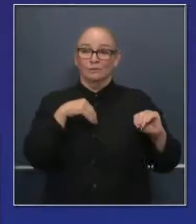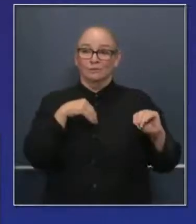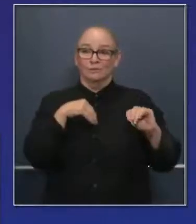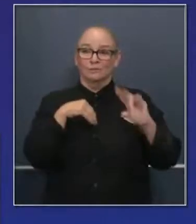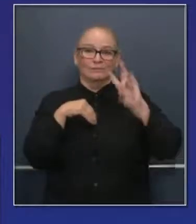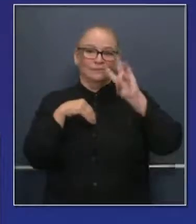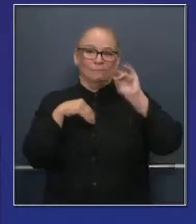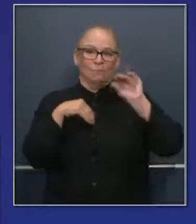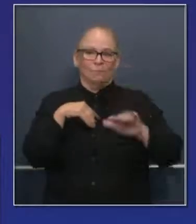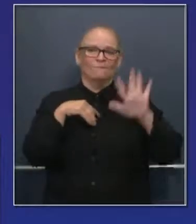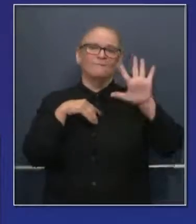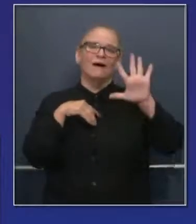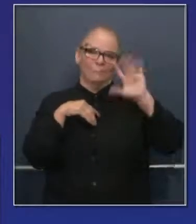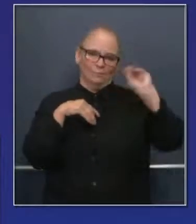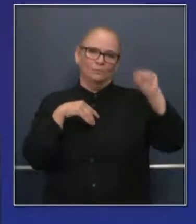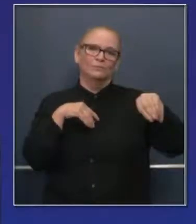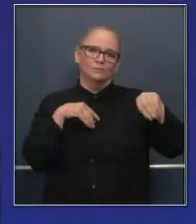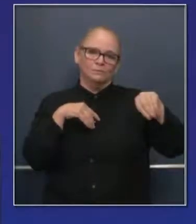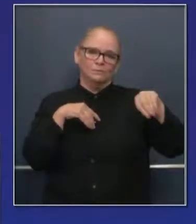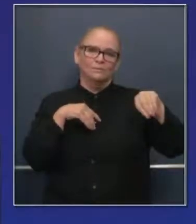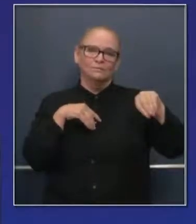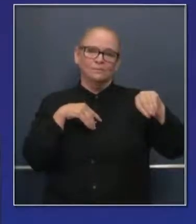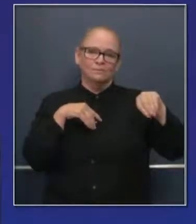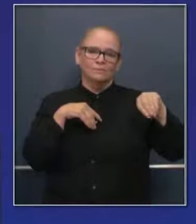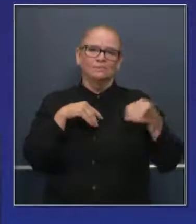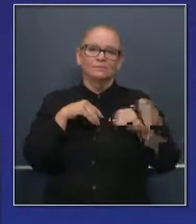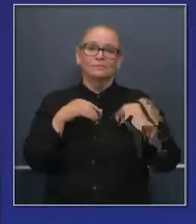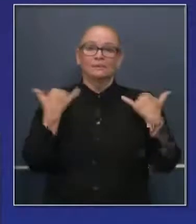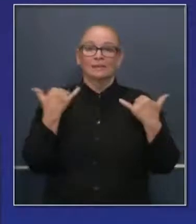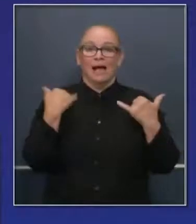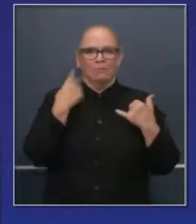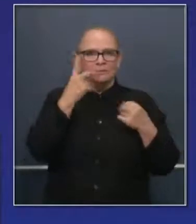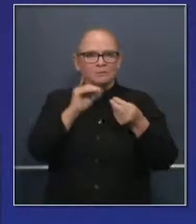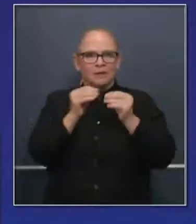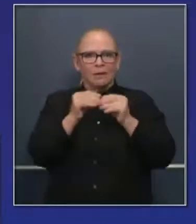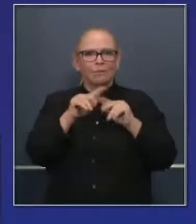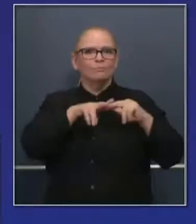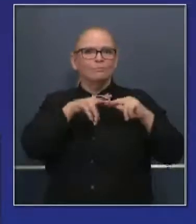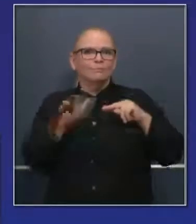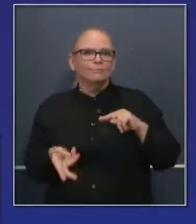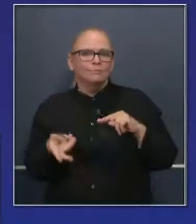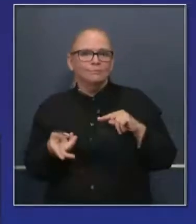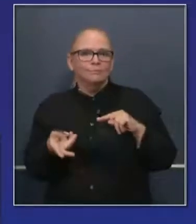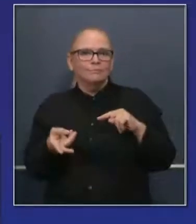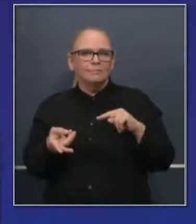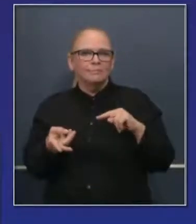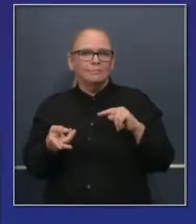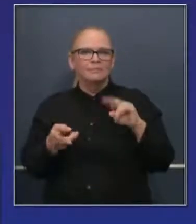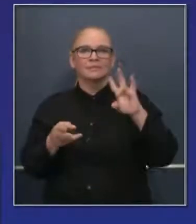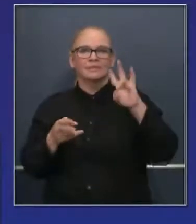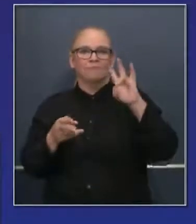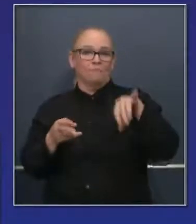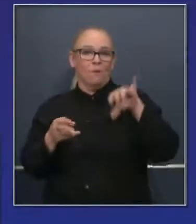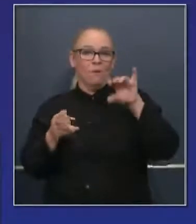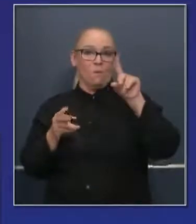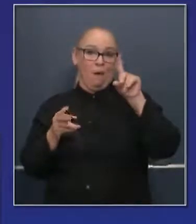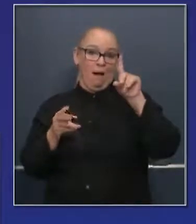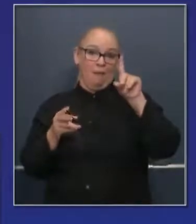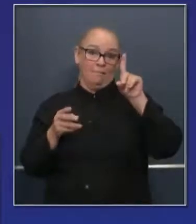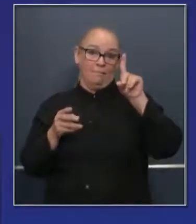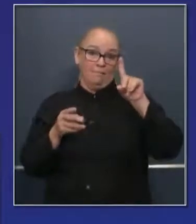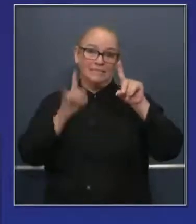its peak. The 7-day positivity rate is lower now than the 14-day. It's down to 6.1%.